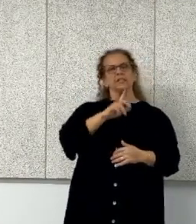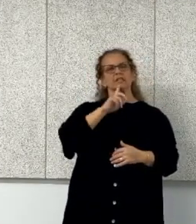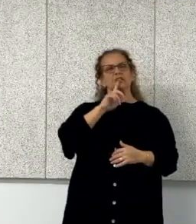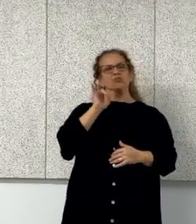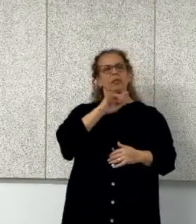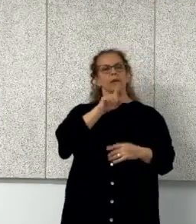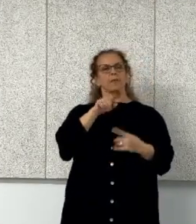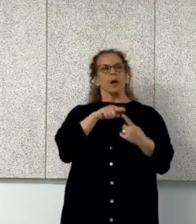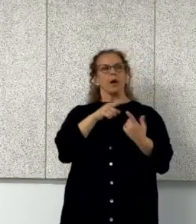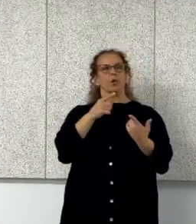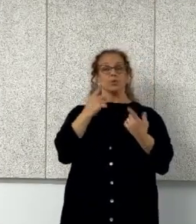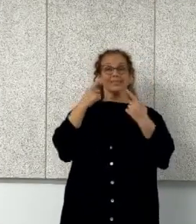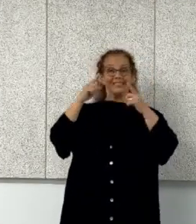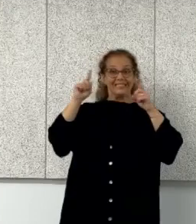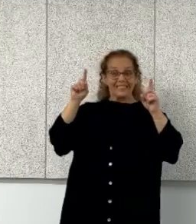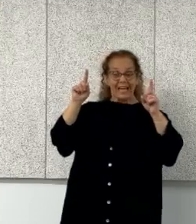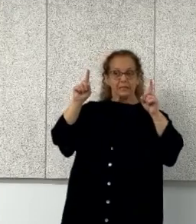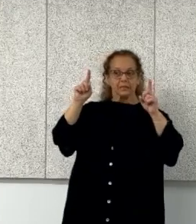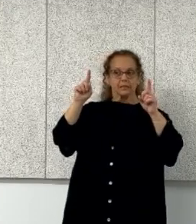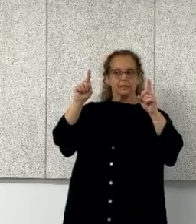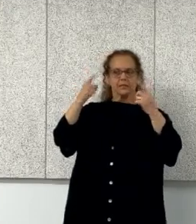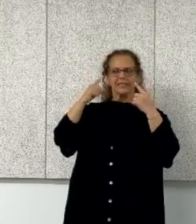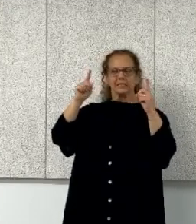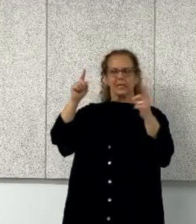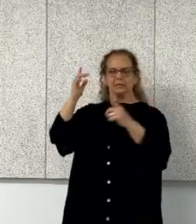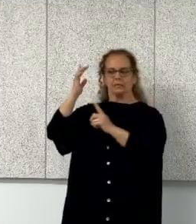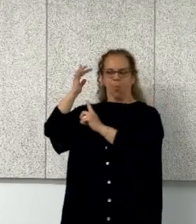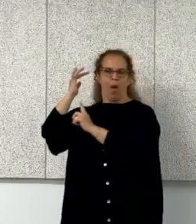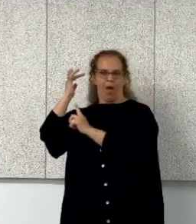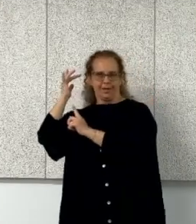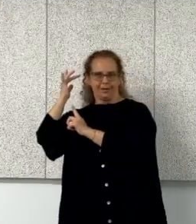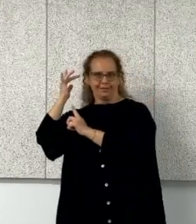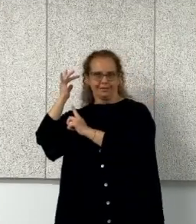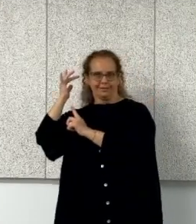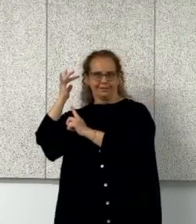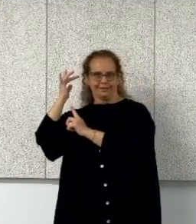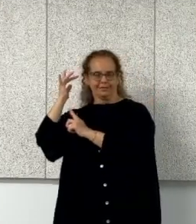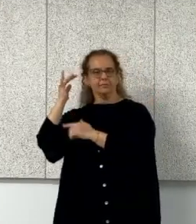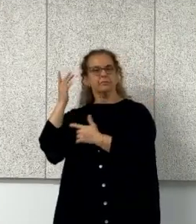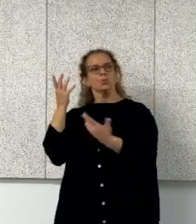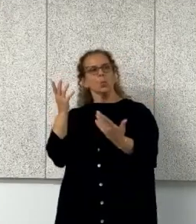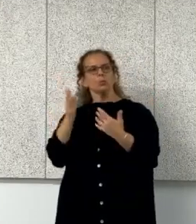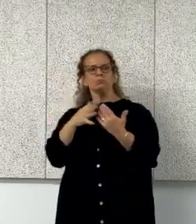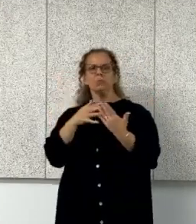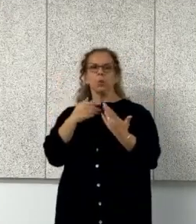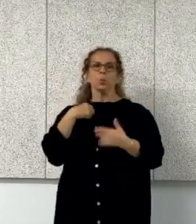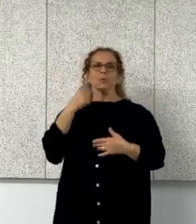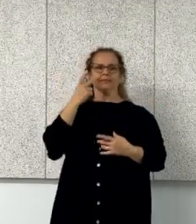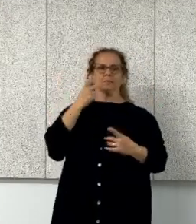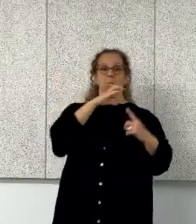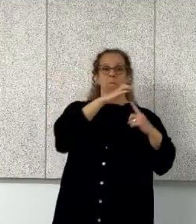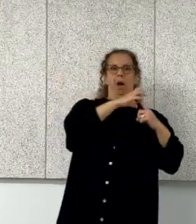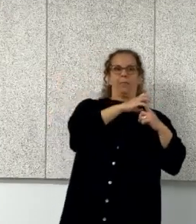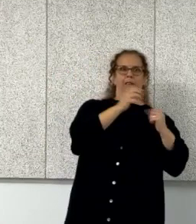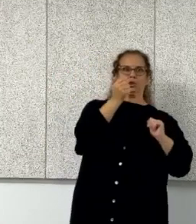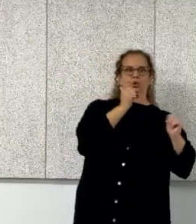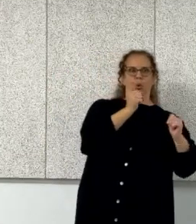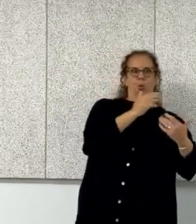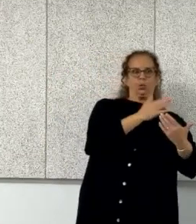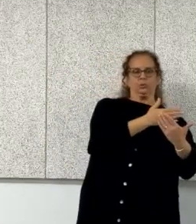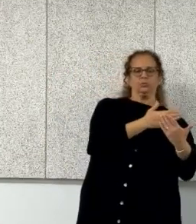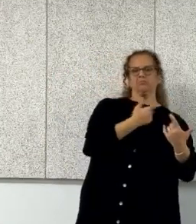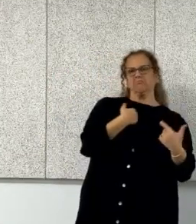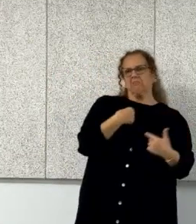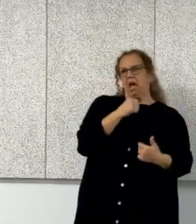is success or not, sort of what to attribute the success to, right? Mm. So whether we do see that, like, blockbuster shows, which I don't parallel with